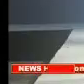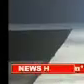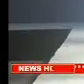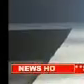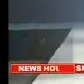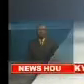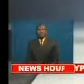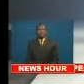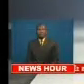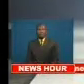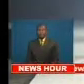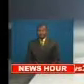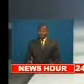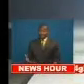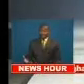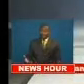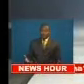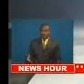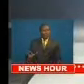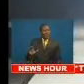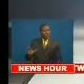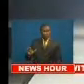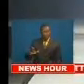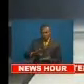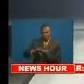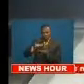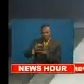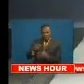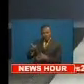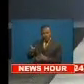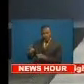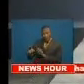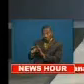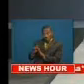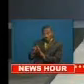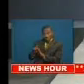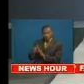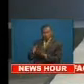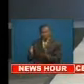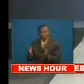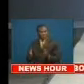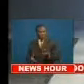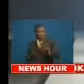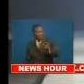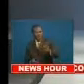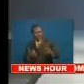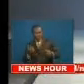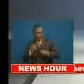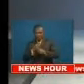Then it was the turn of those who studied at the feet of the late designer. You may call them his protege.